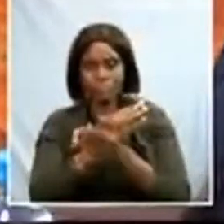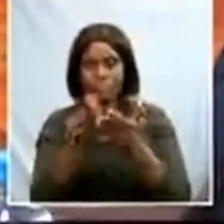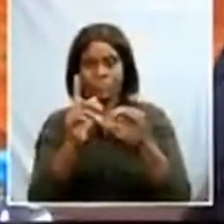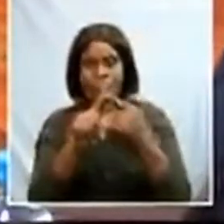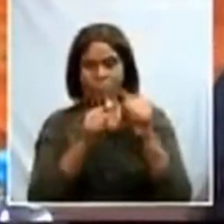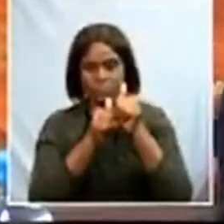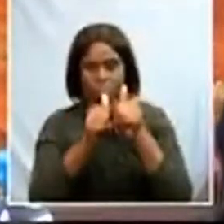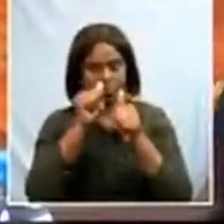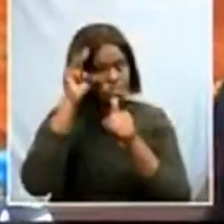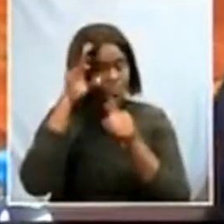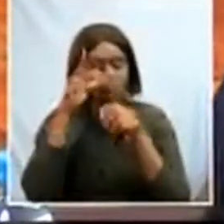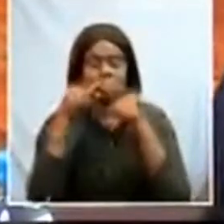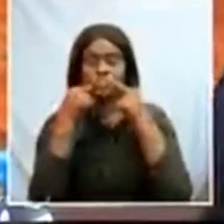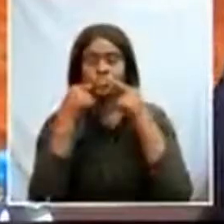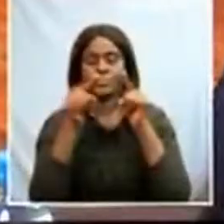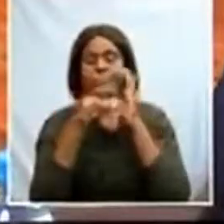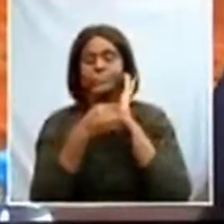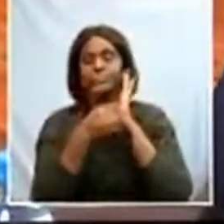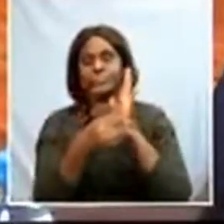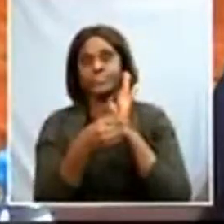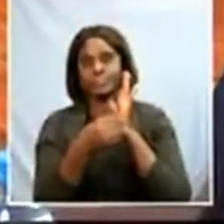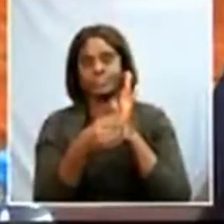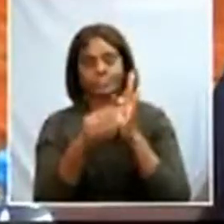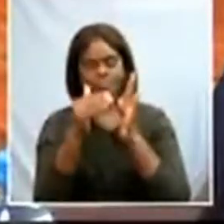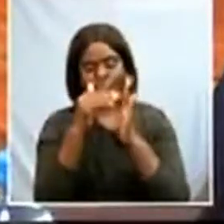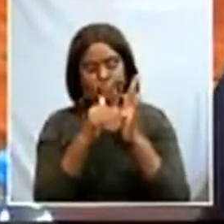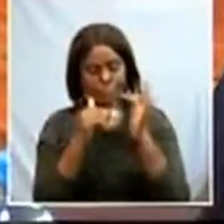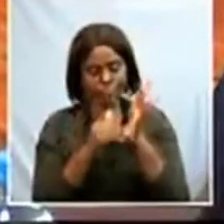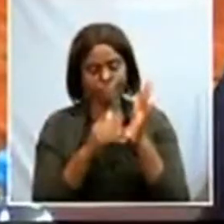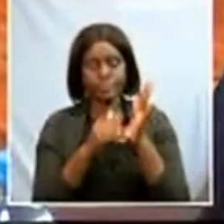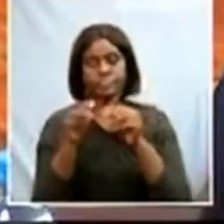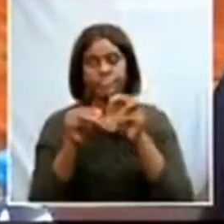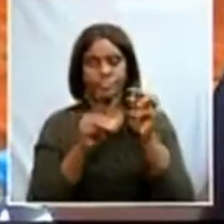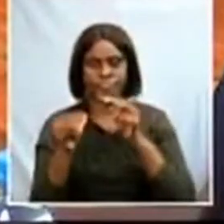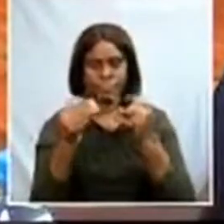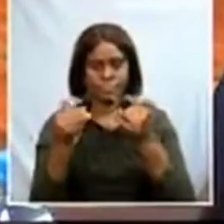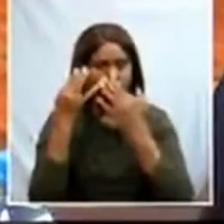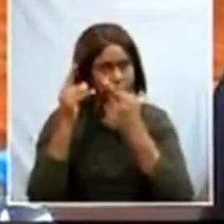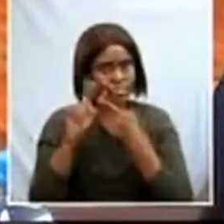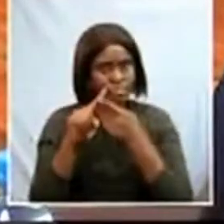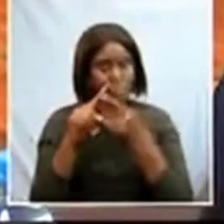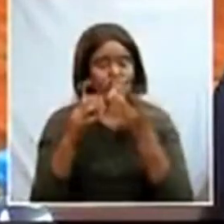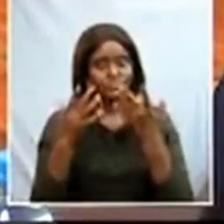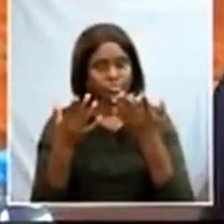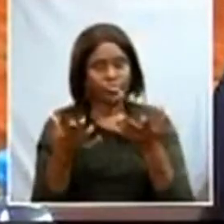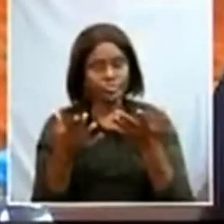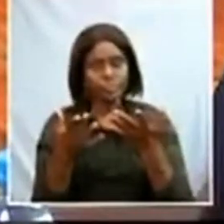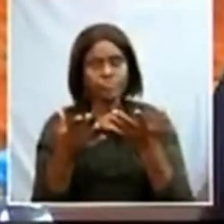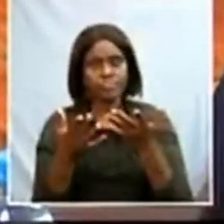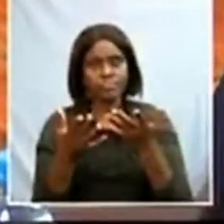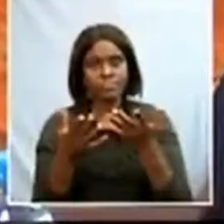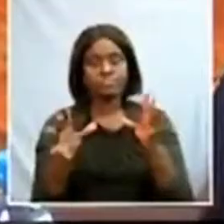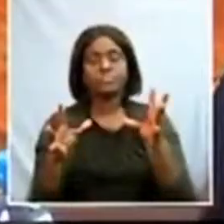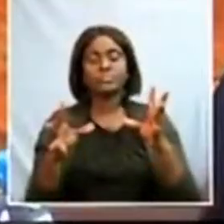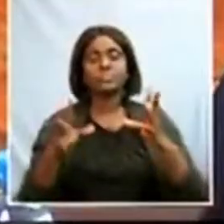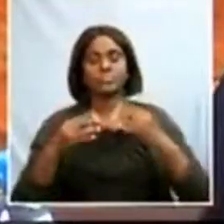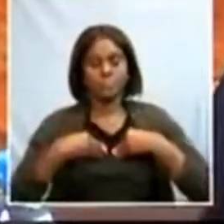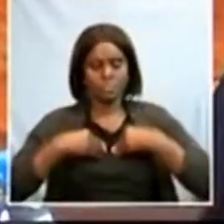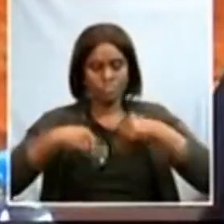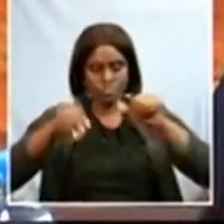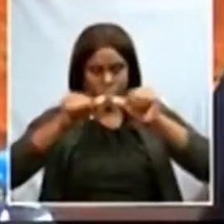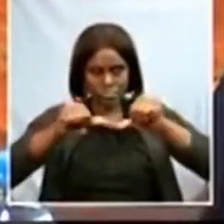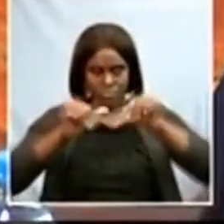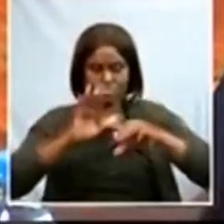follow ministerial guidelines. Cause of query, management wishes to acknowledge the